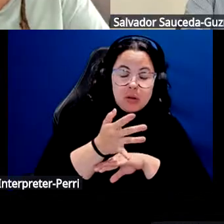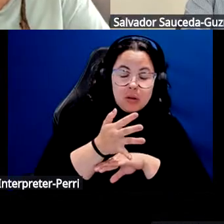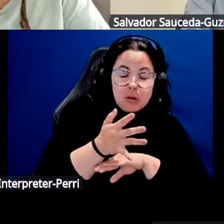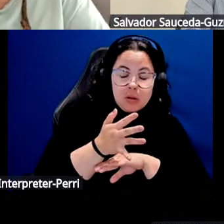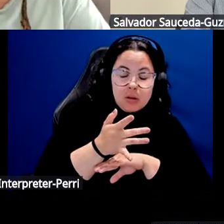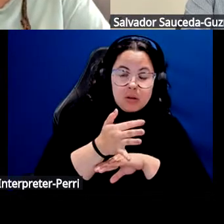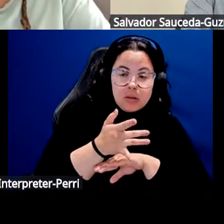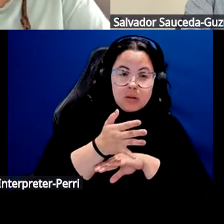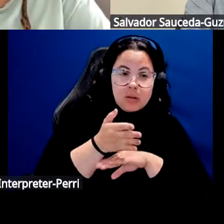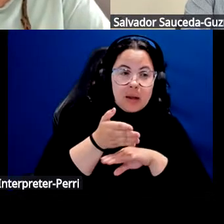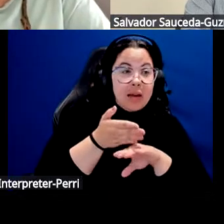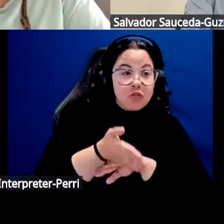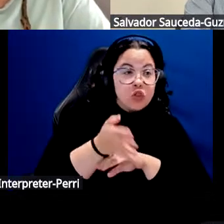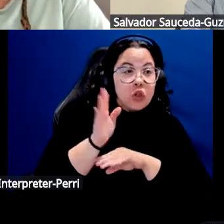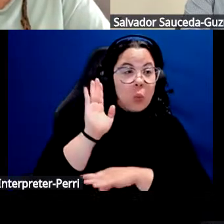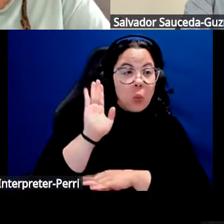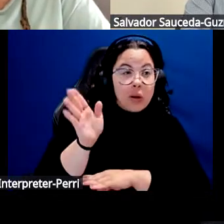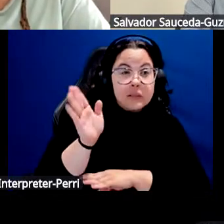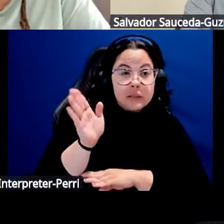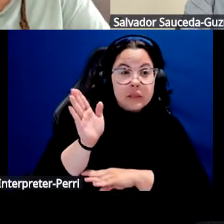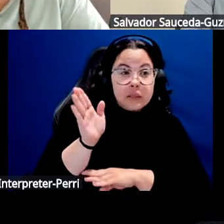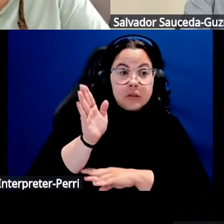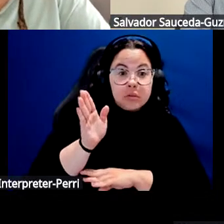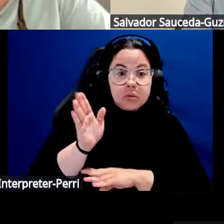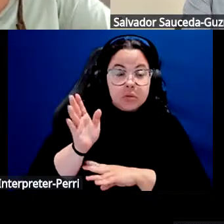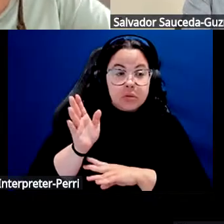the presentation at Trinidad, okay?